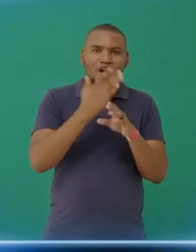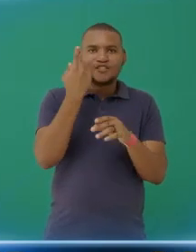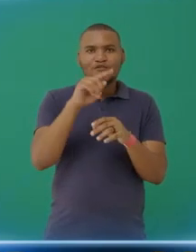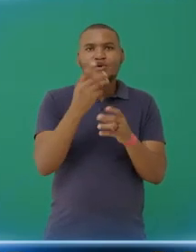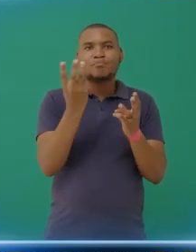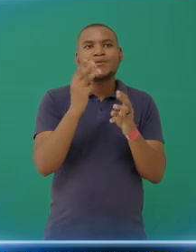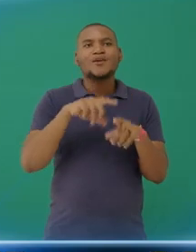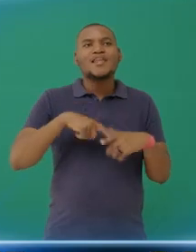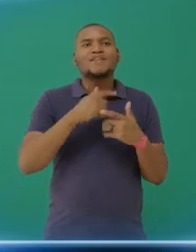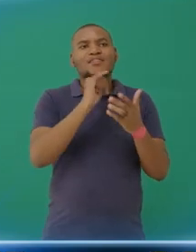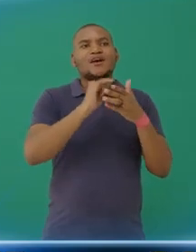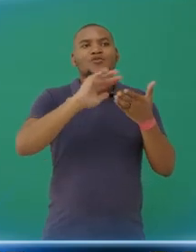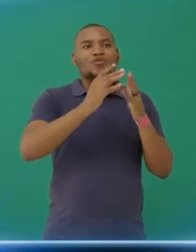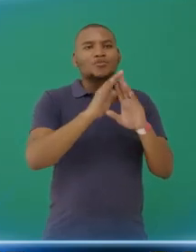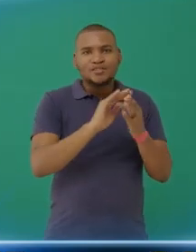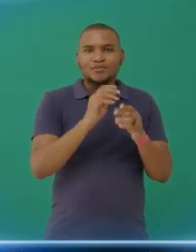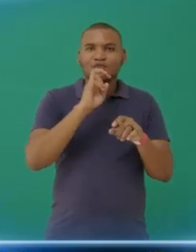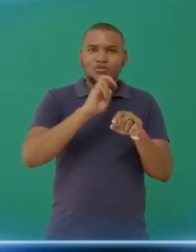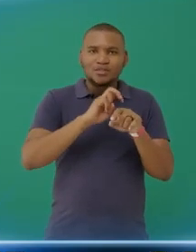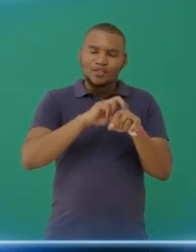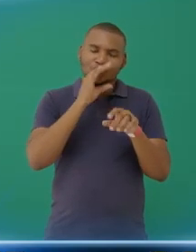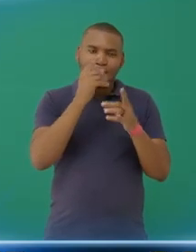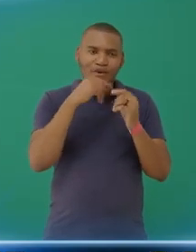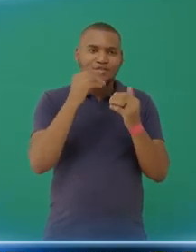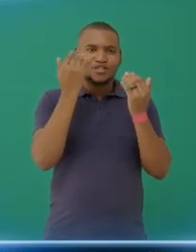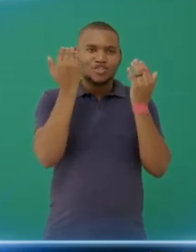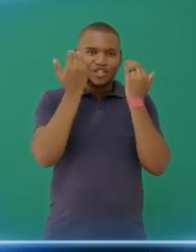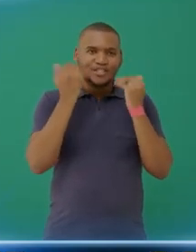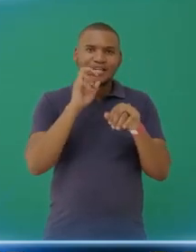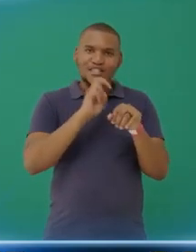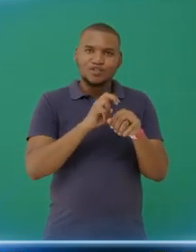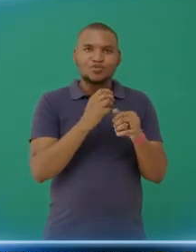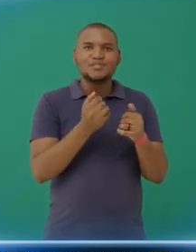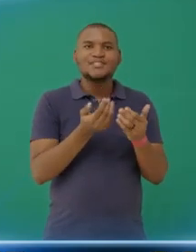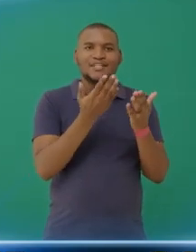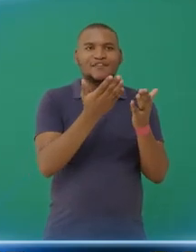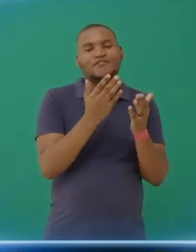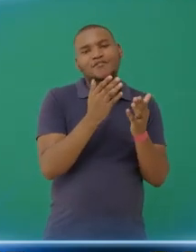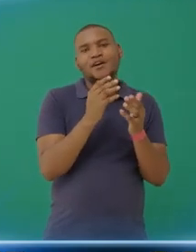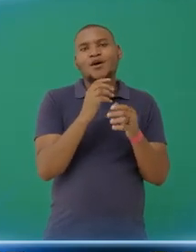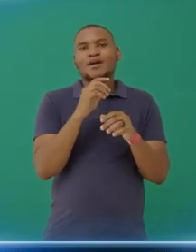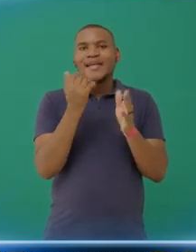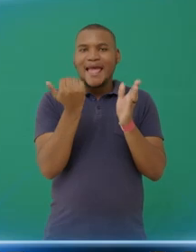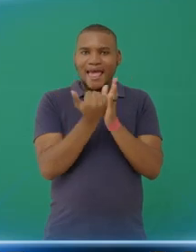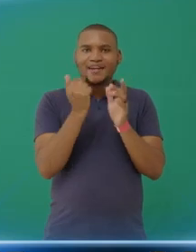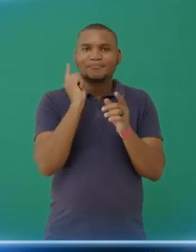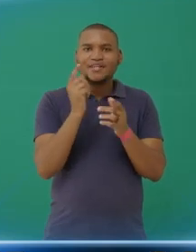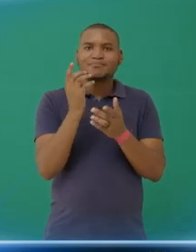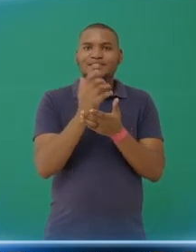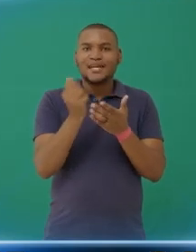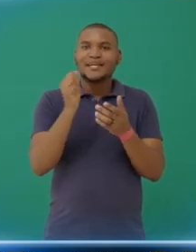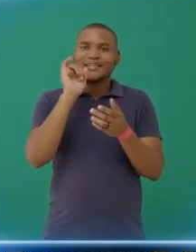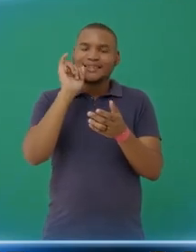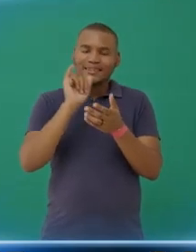Glenna spoke about justice that needs to be served. We have the Prevention of Organised Crime Act. It must actually be taken so that